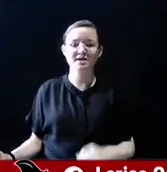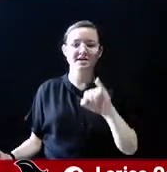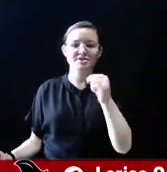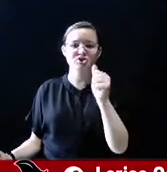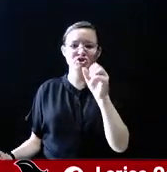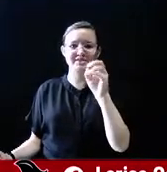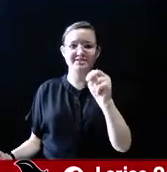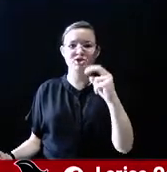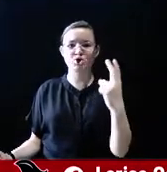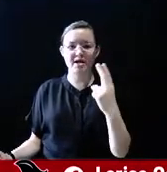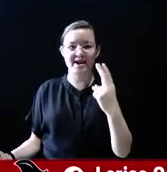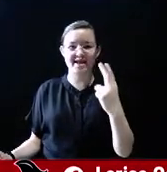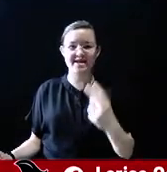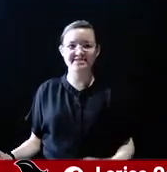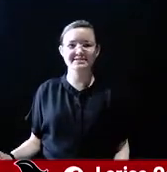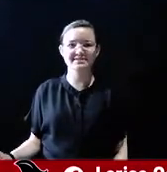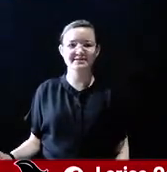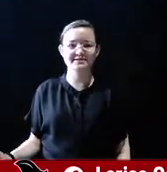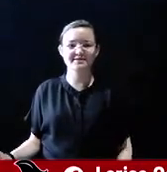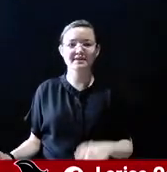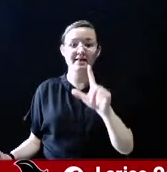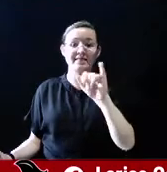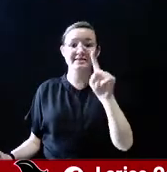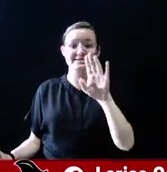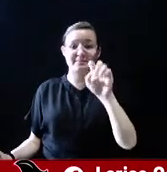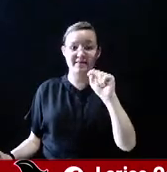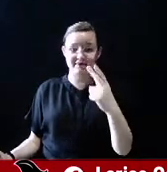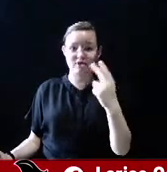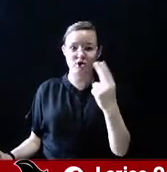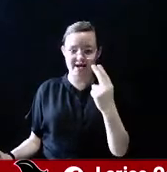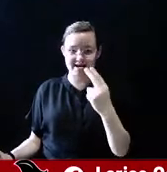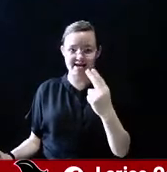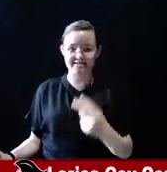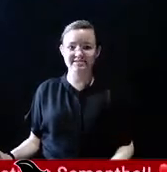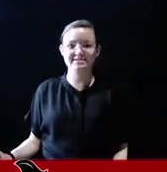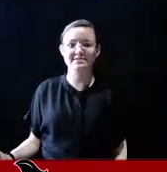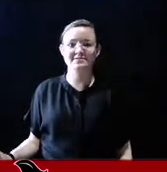Jason Hernandez. Lisbeth Hernandez.